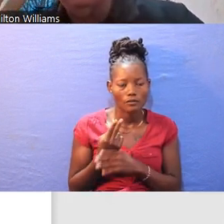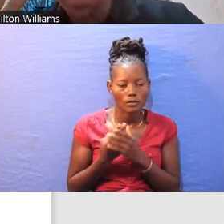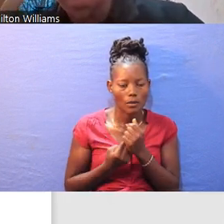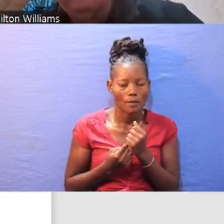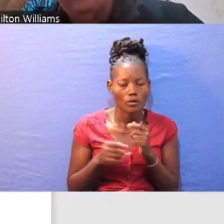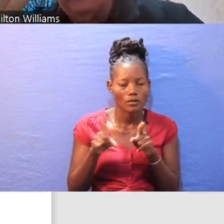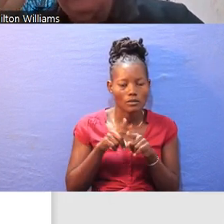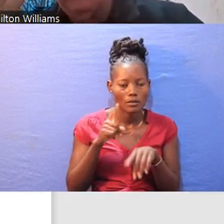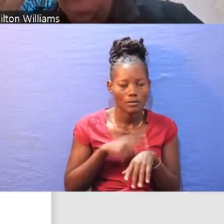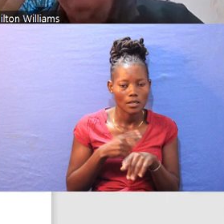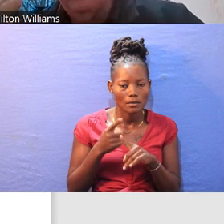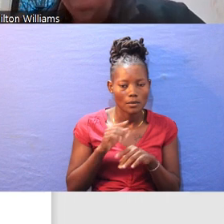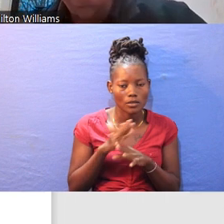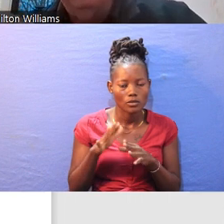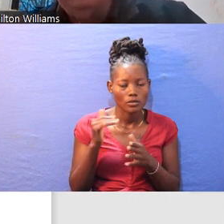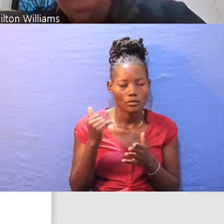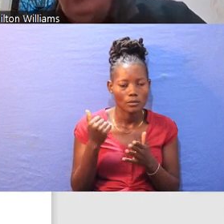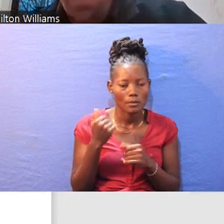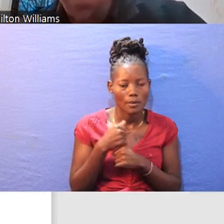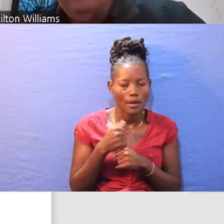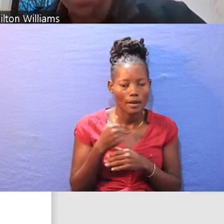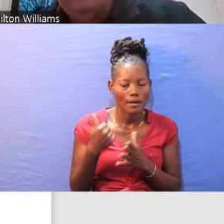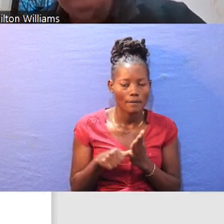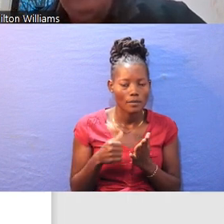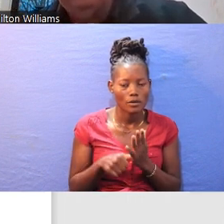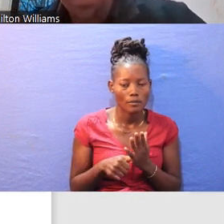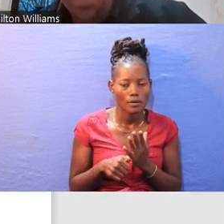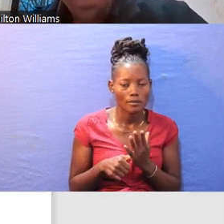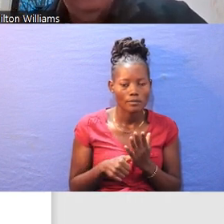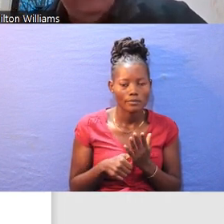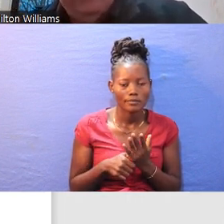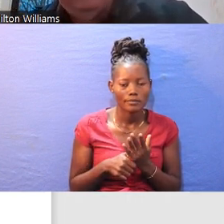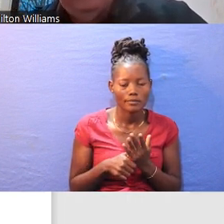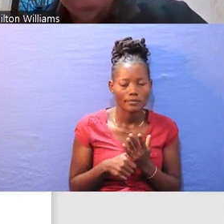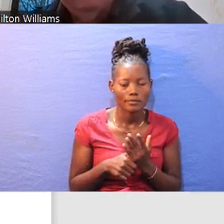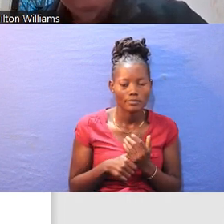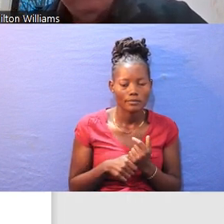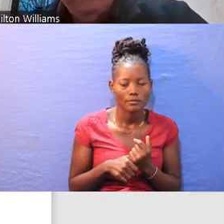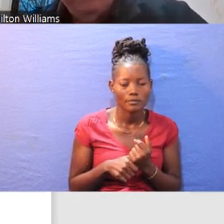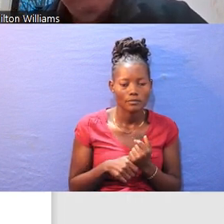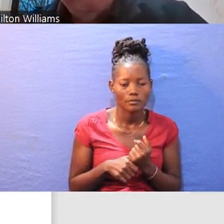to coexist at the same time, but don't make the mistake of thinking